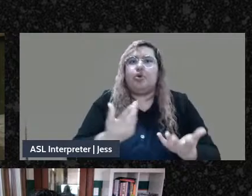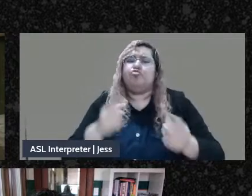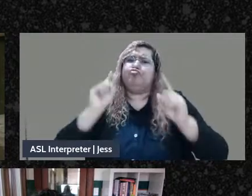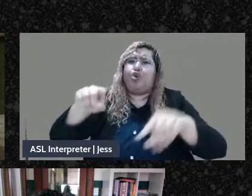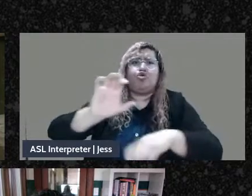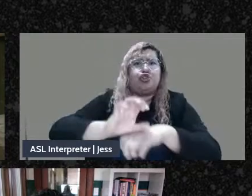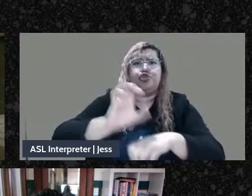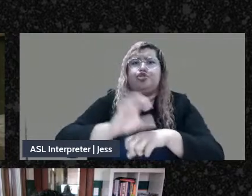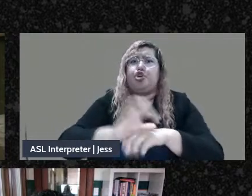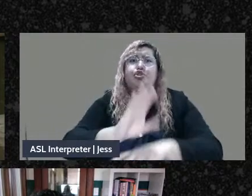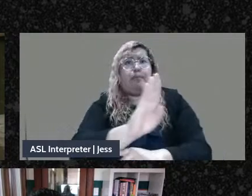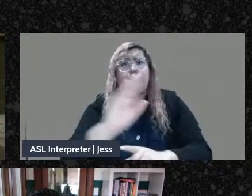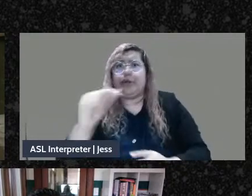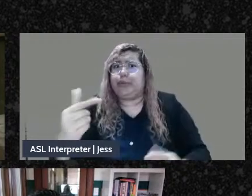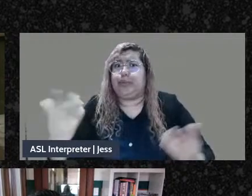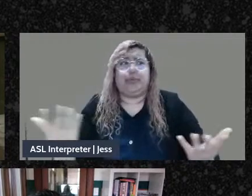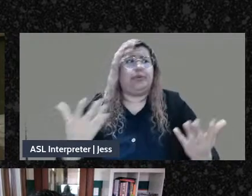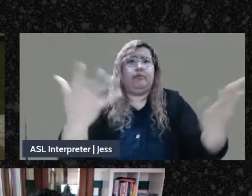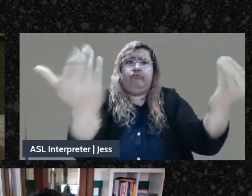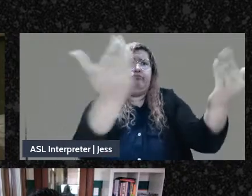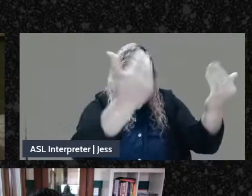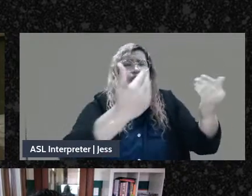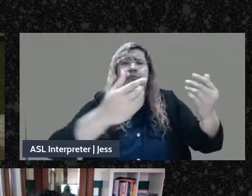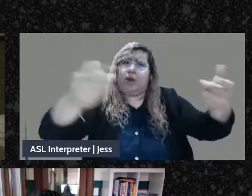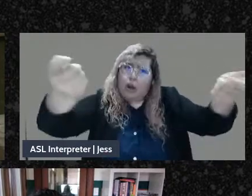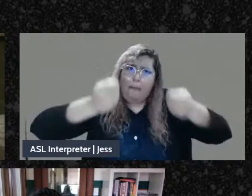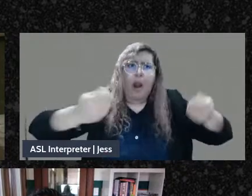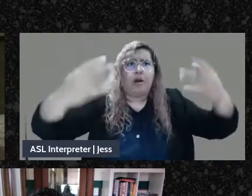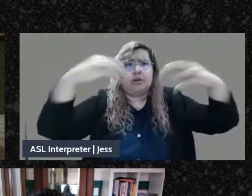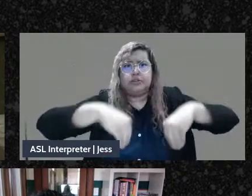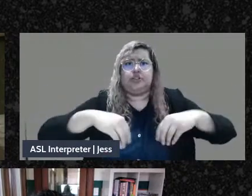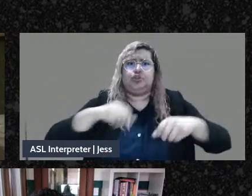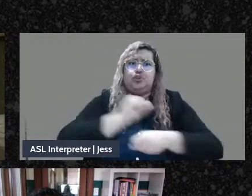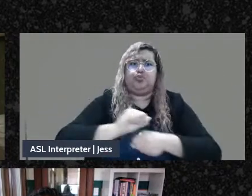and the barbecues and inviting people into the work.